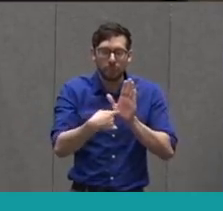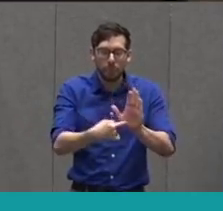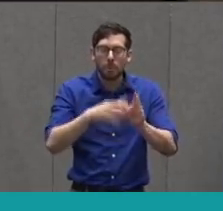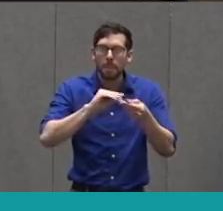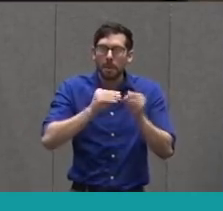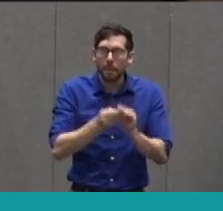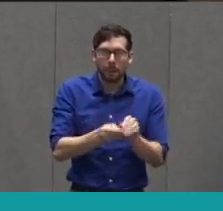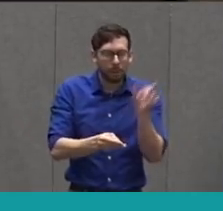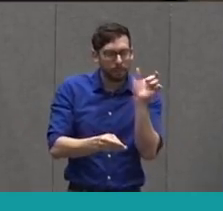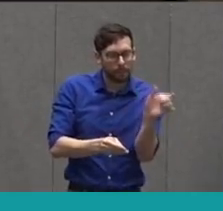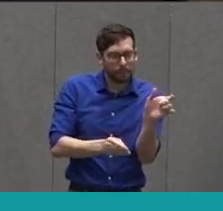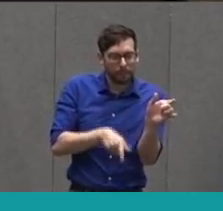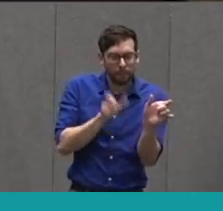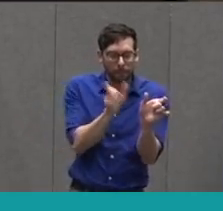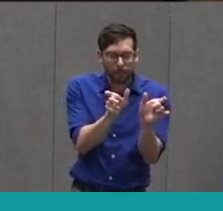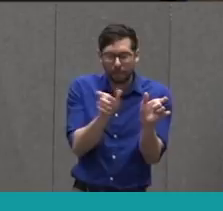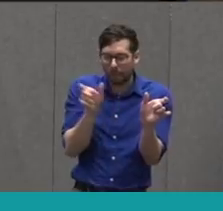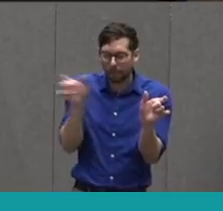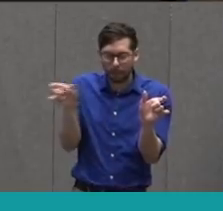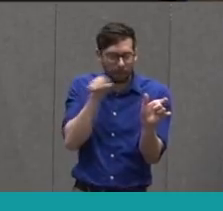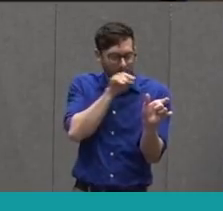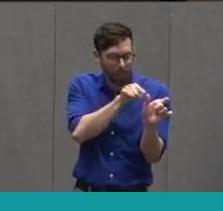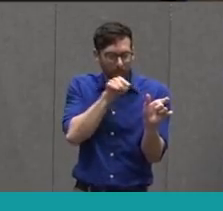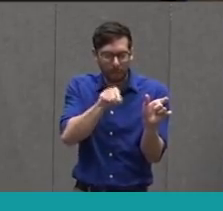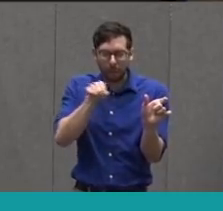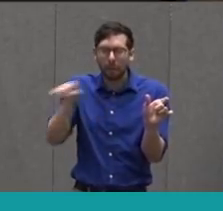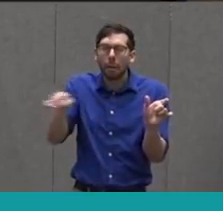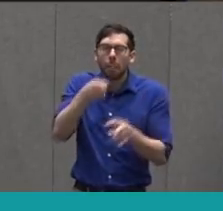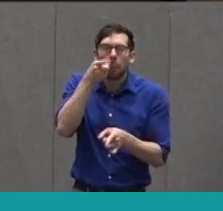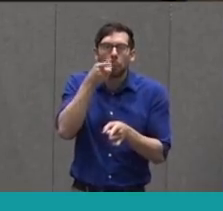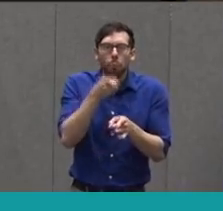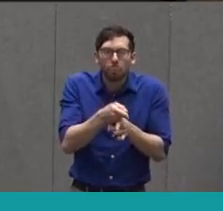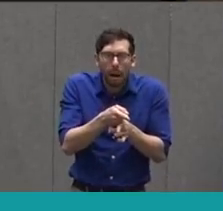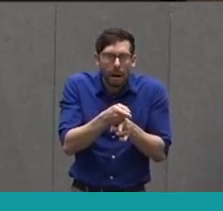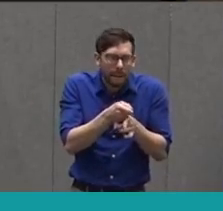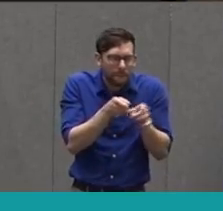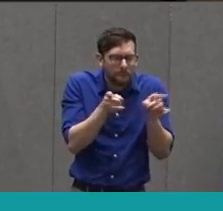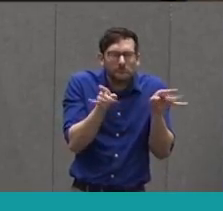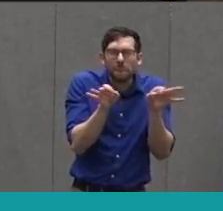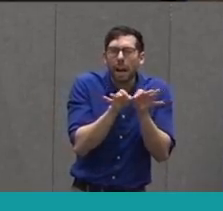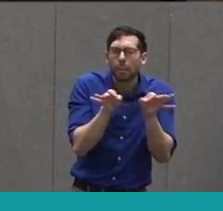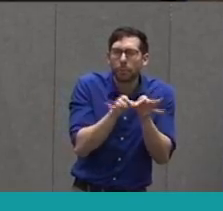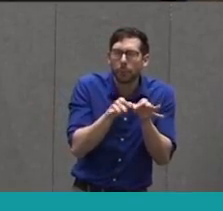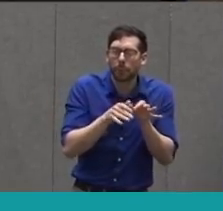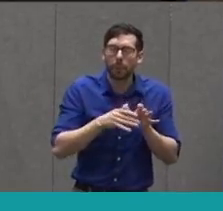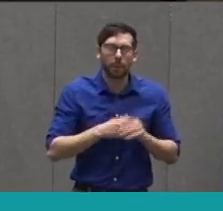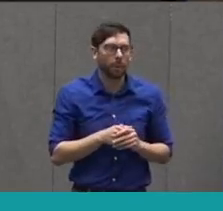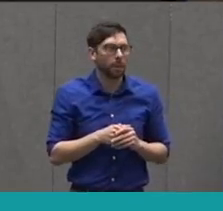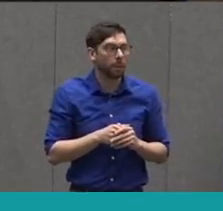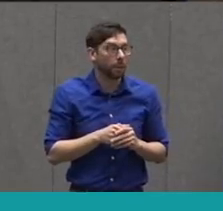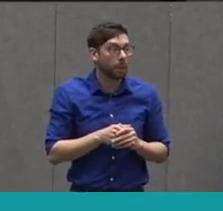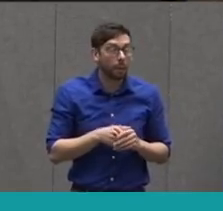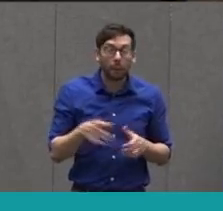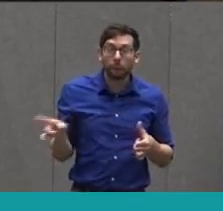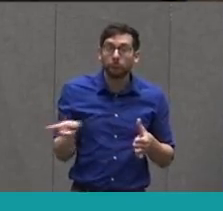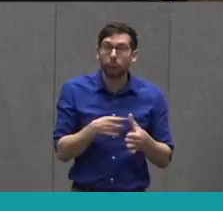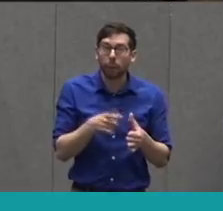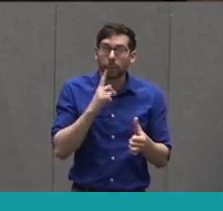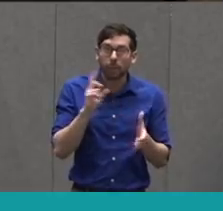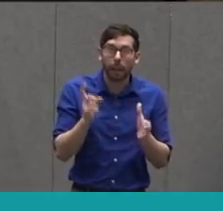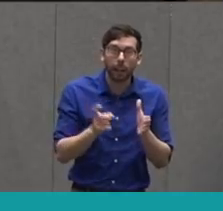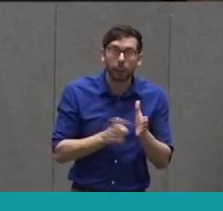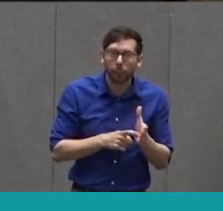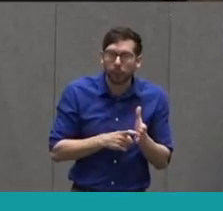value. I noticed something about this chart. The first thing that I noticed was that it has